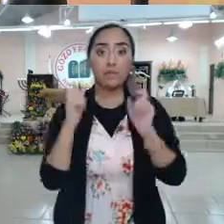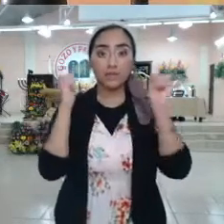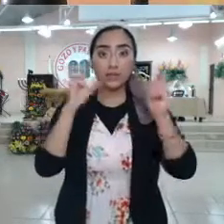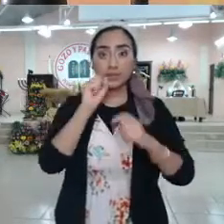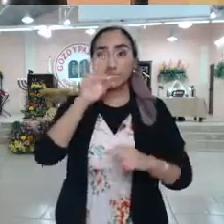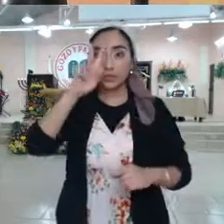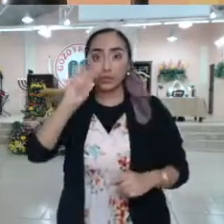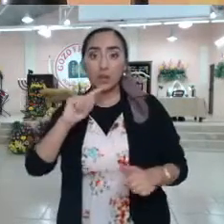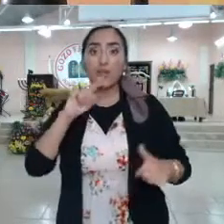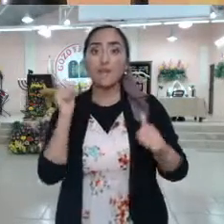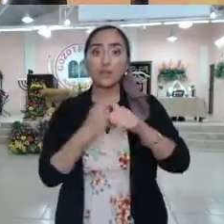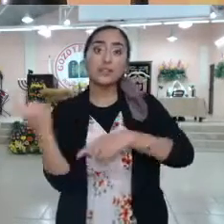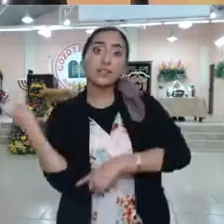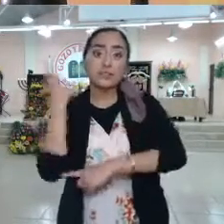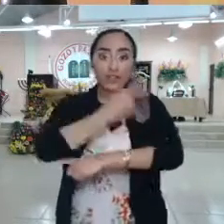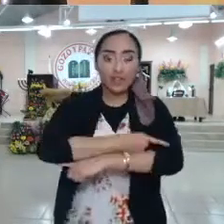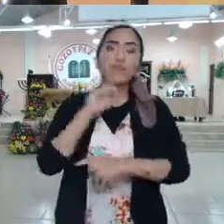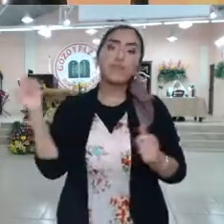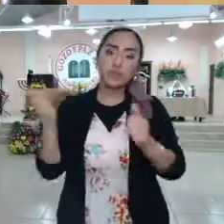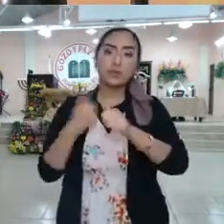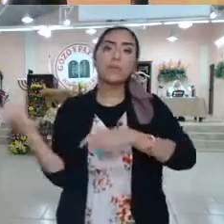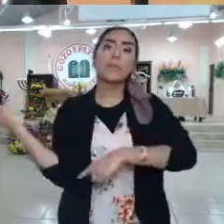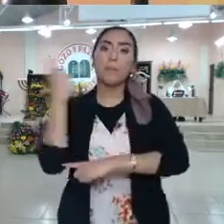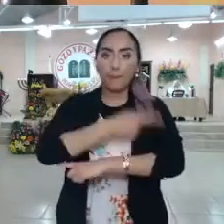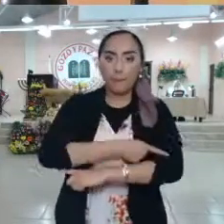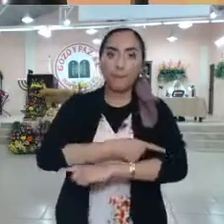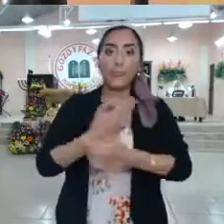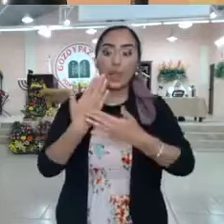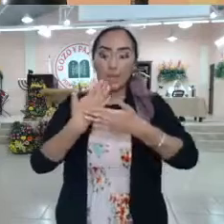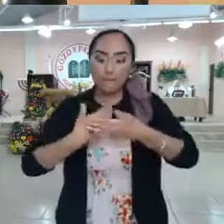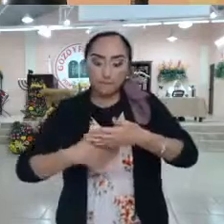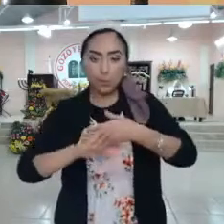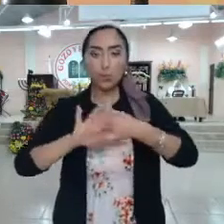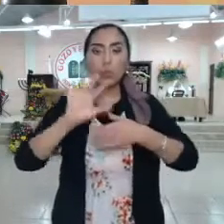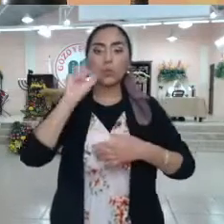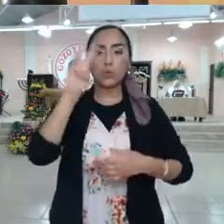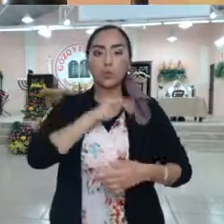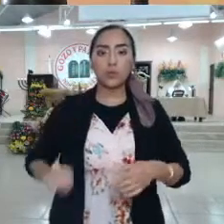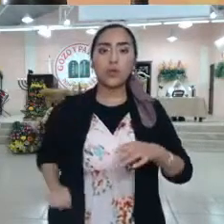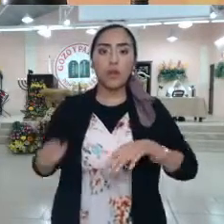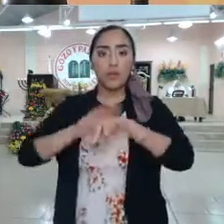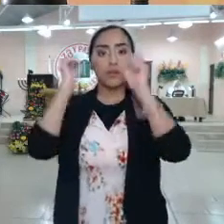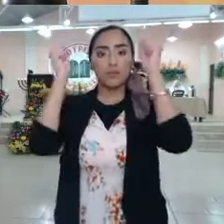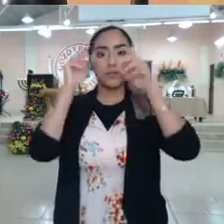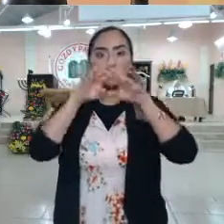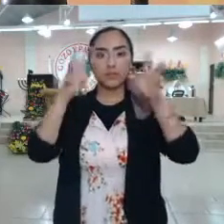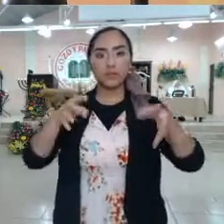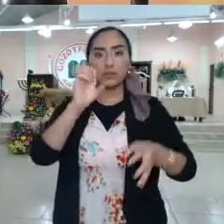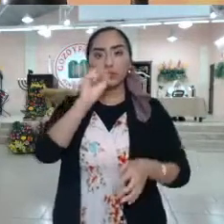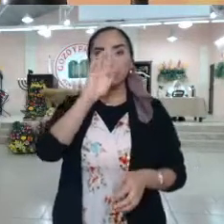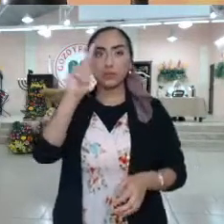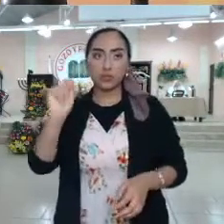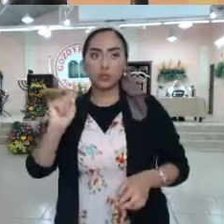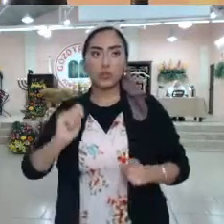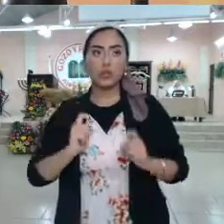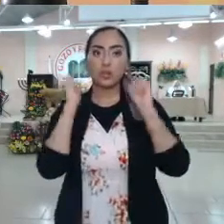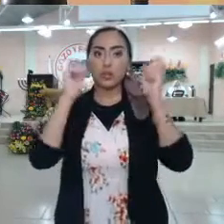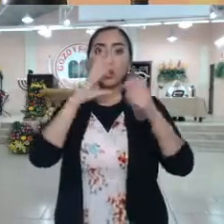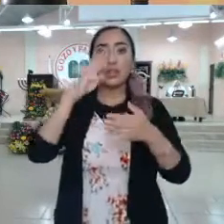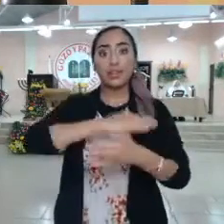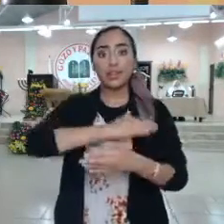after the feast of Sukkot, the first day, Yahshua HaMashiach is born during the feast of Sukkot, the first